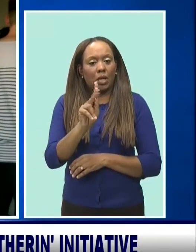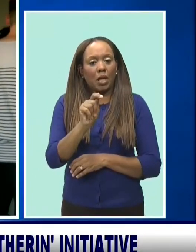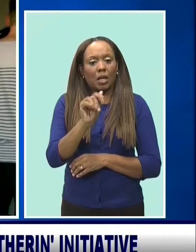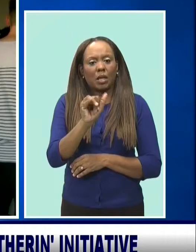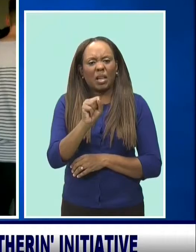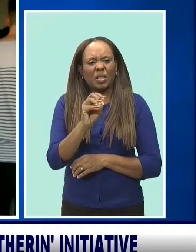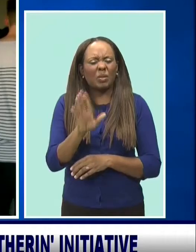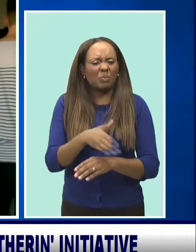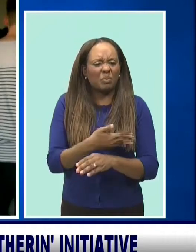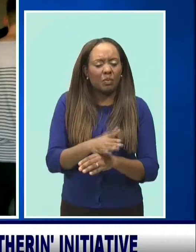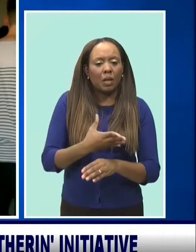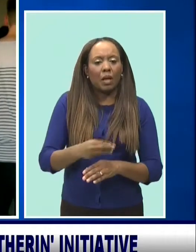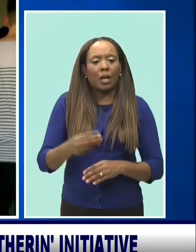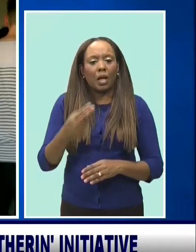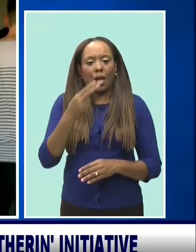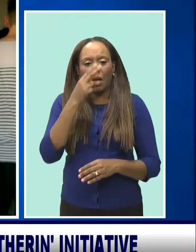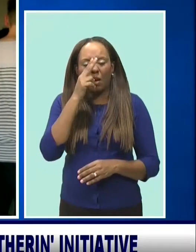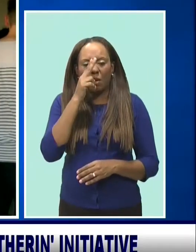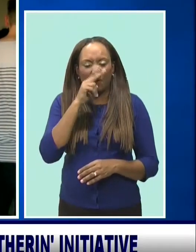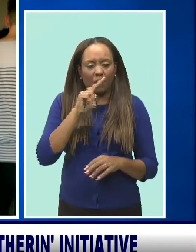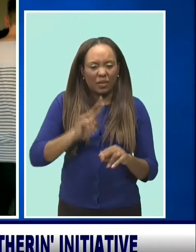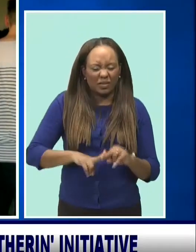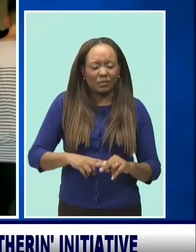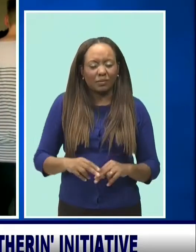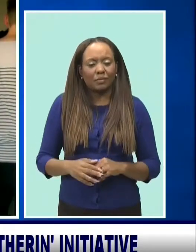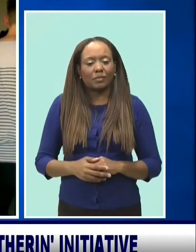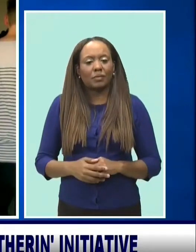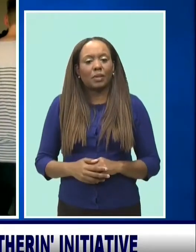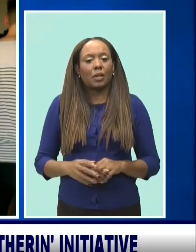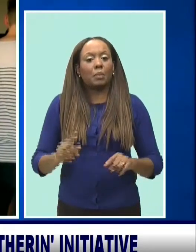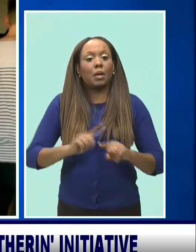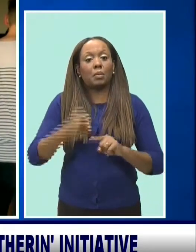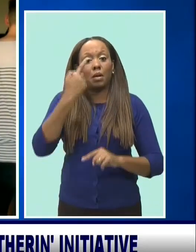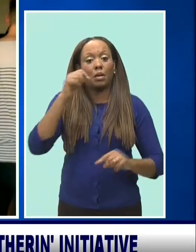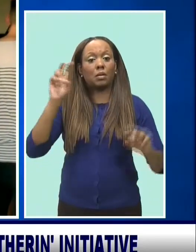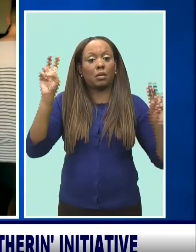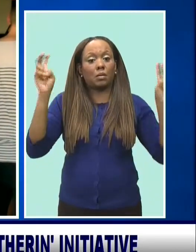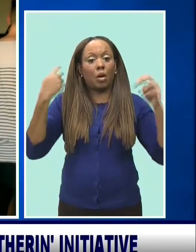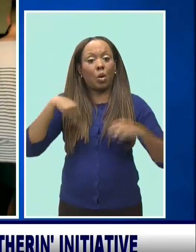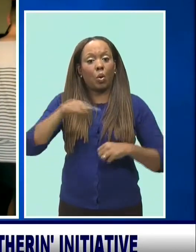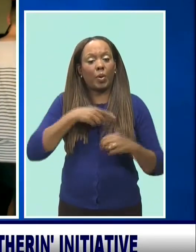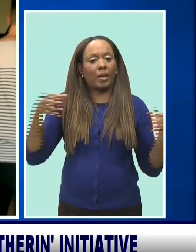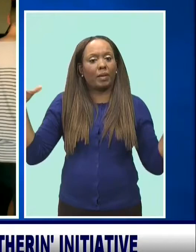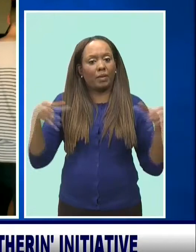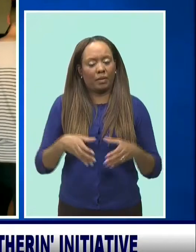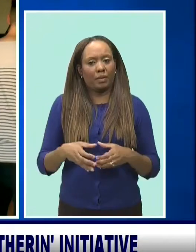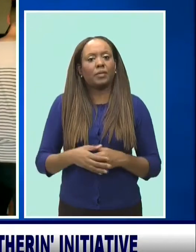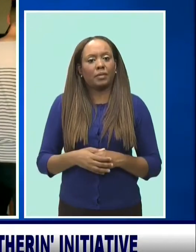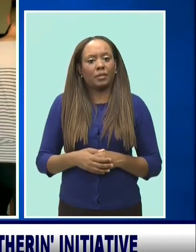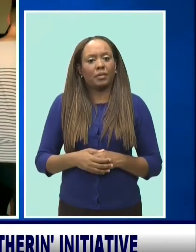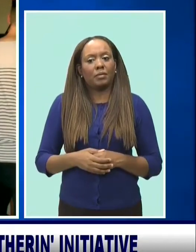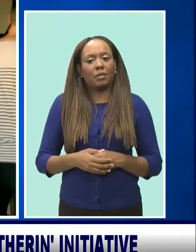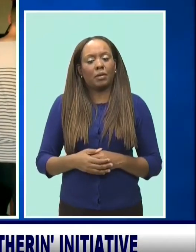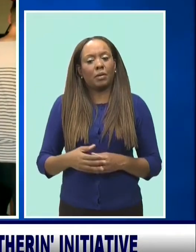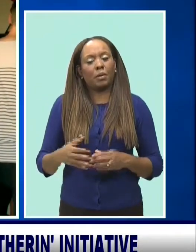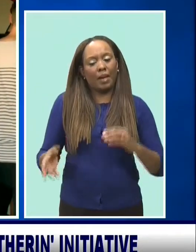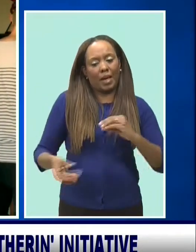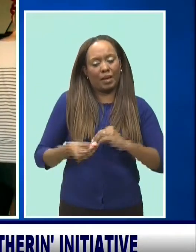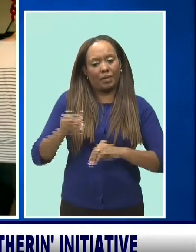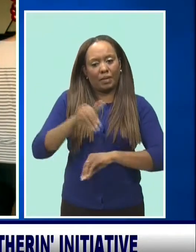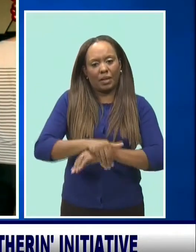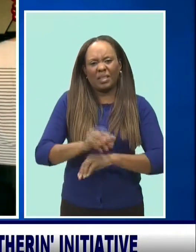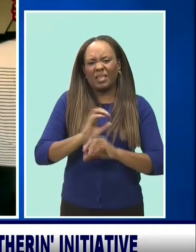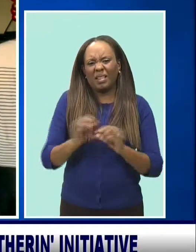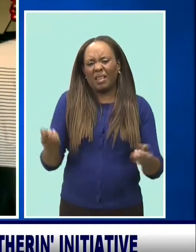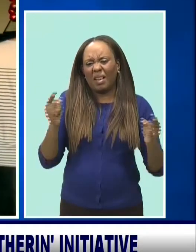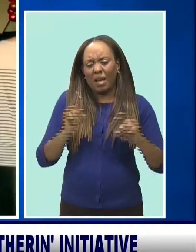the regathering, we add on the night aspect of it. As I told you before, nothing happened in Spice on nights. But we do this all year